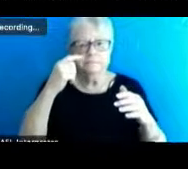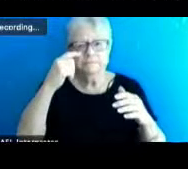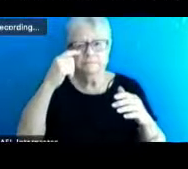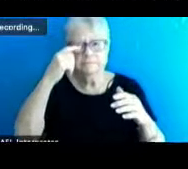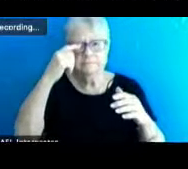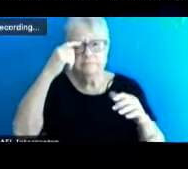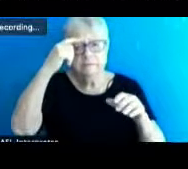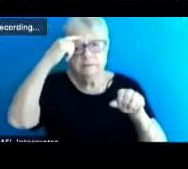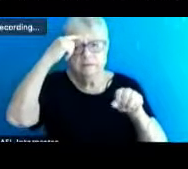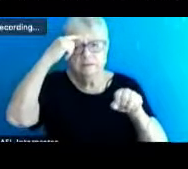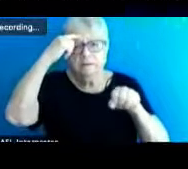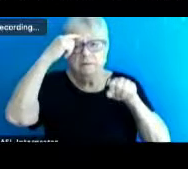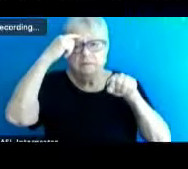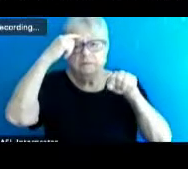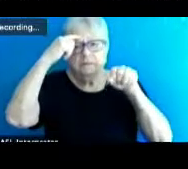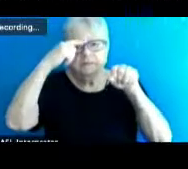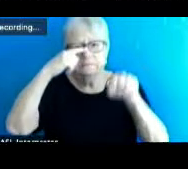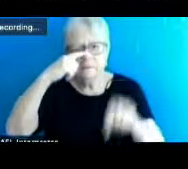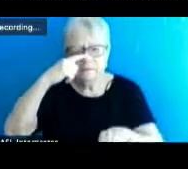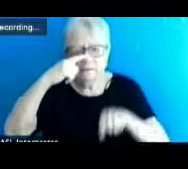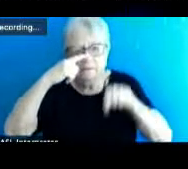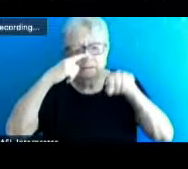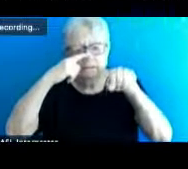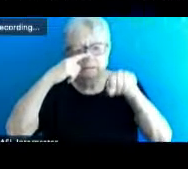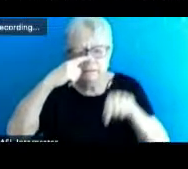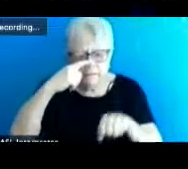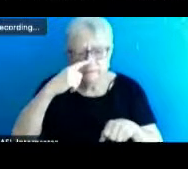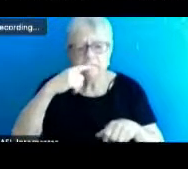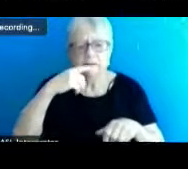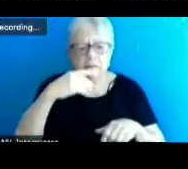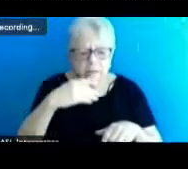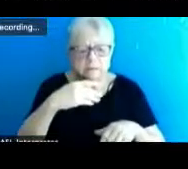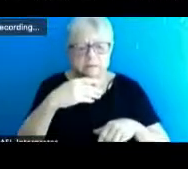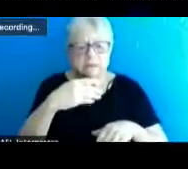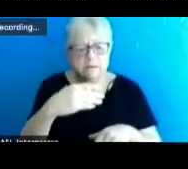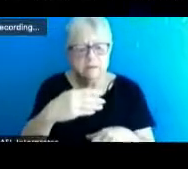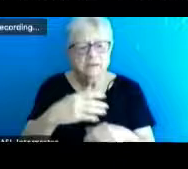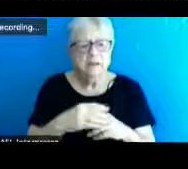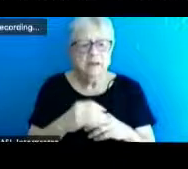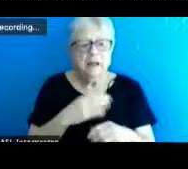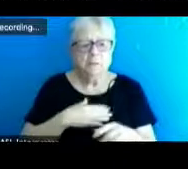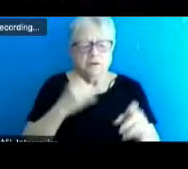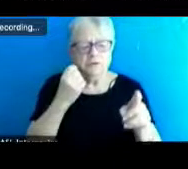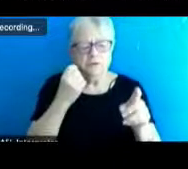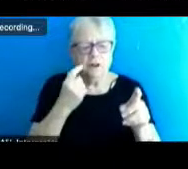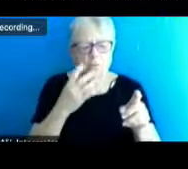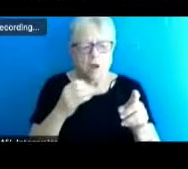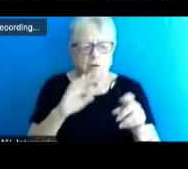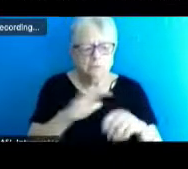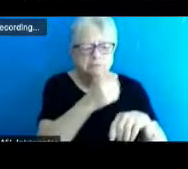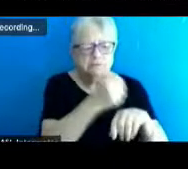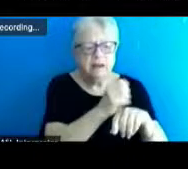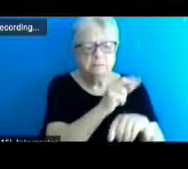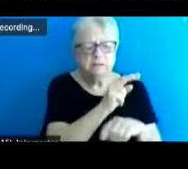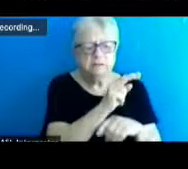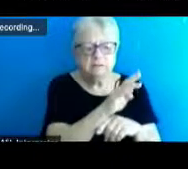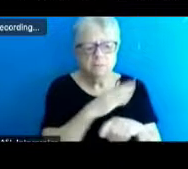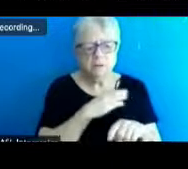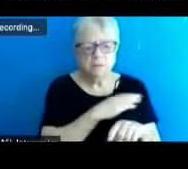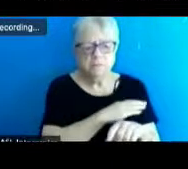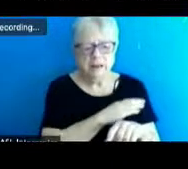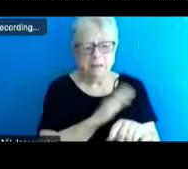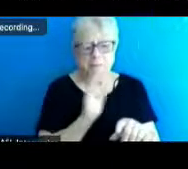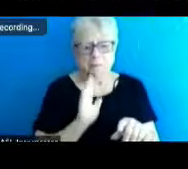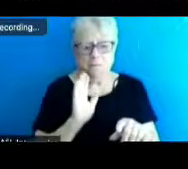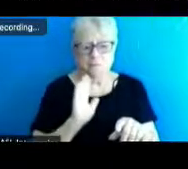So we can discuss that. Commissioner Toledo? My understanding when we tried to form a subcommittee of this committee in the past was